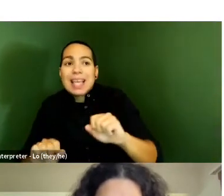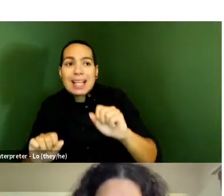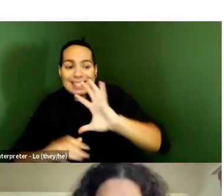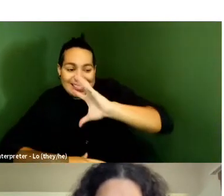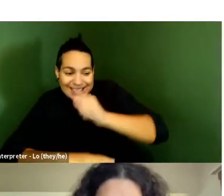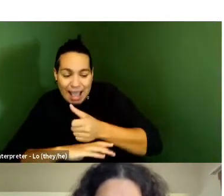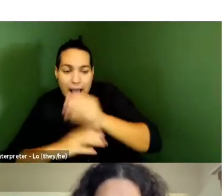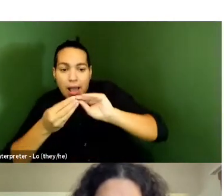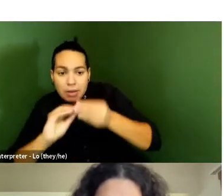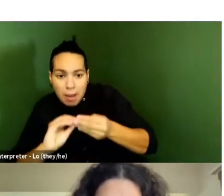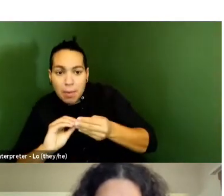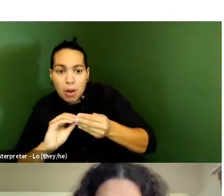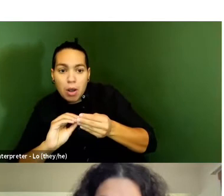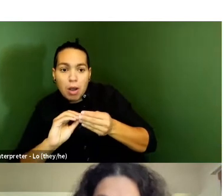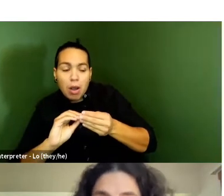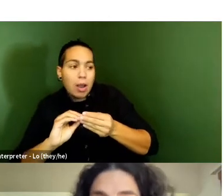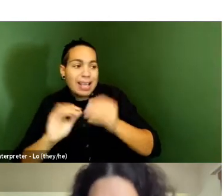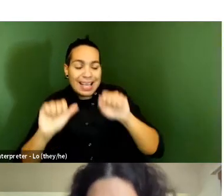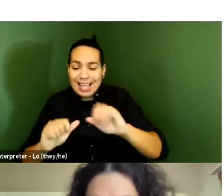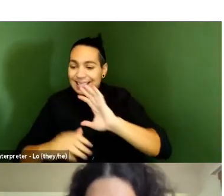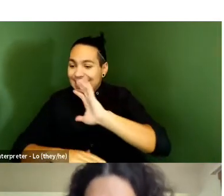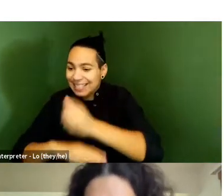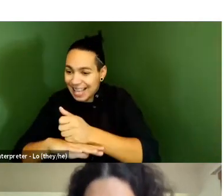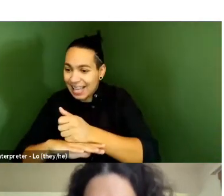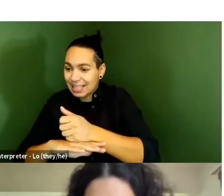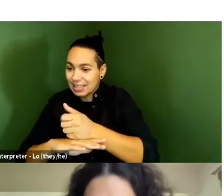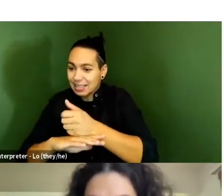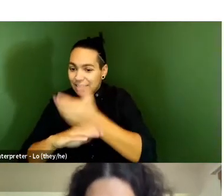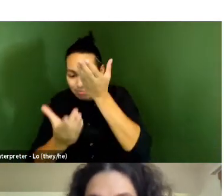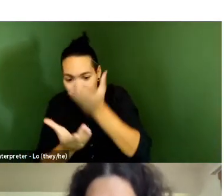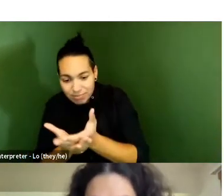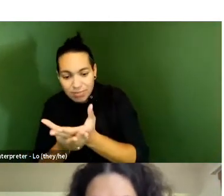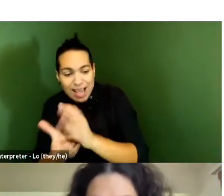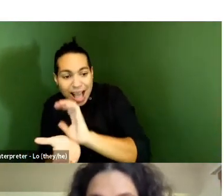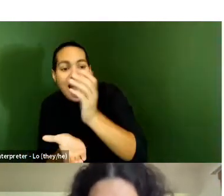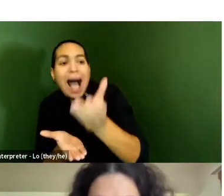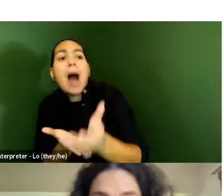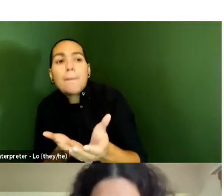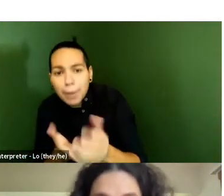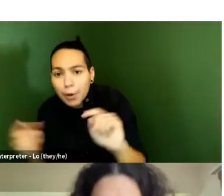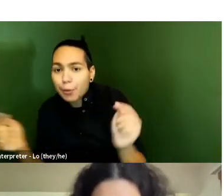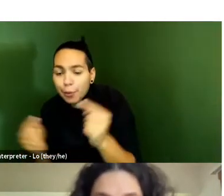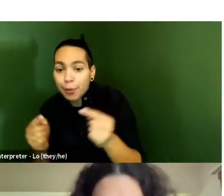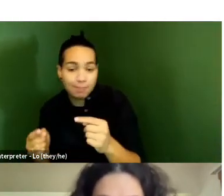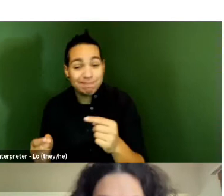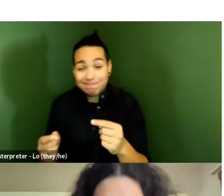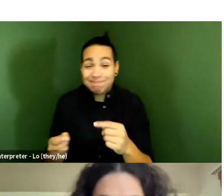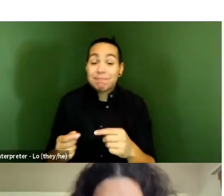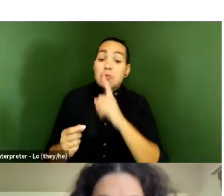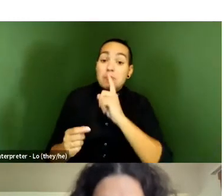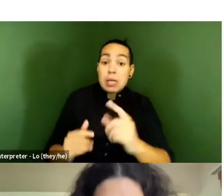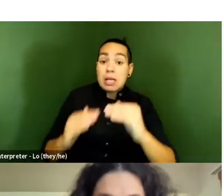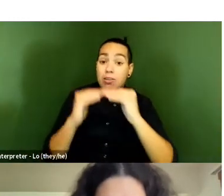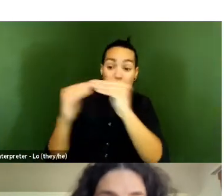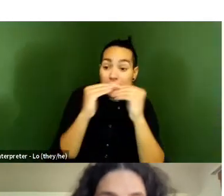put a number on the harm. So I think real justice and real solidarity is dismantling the